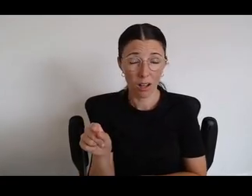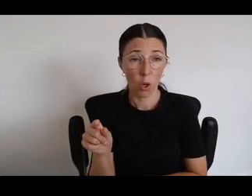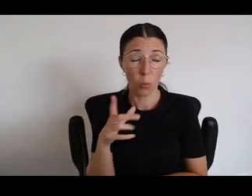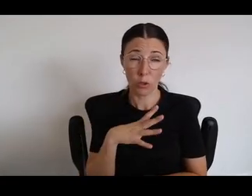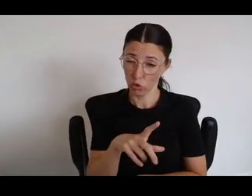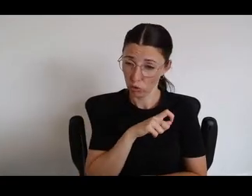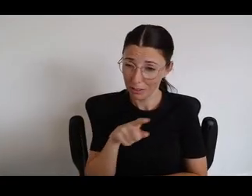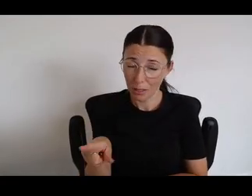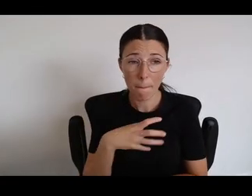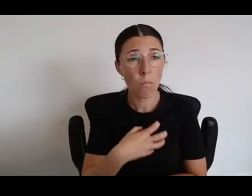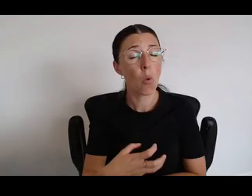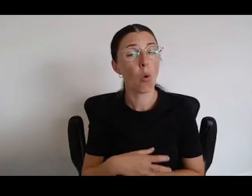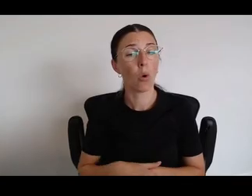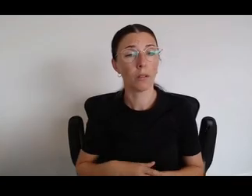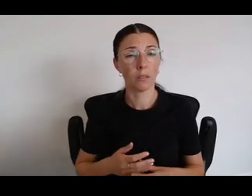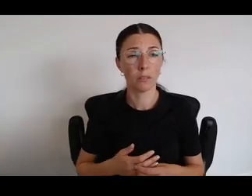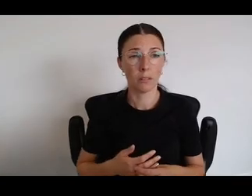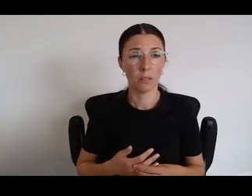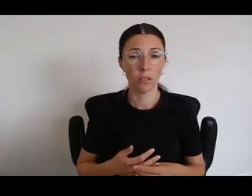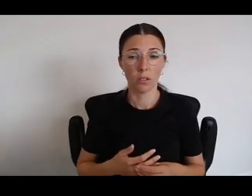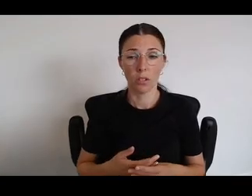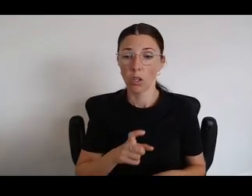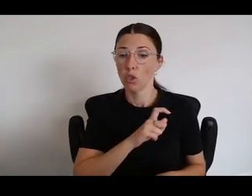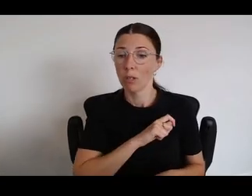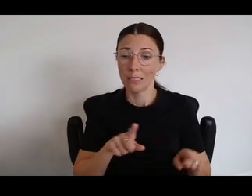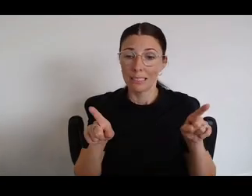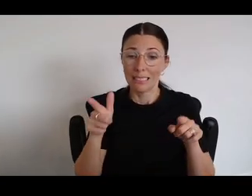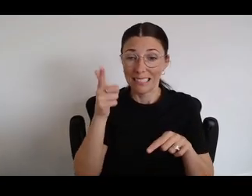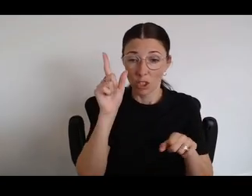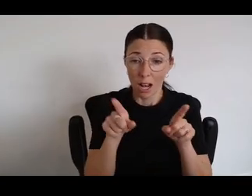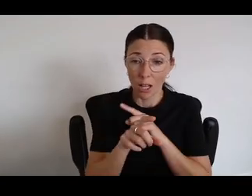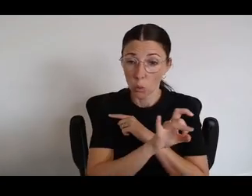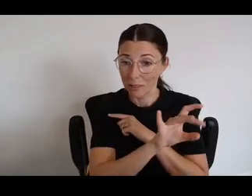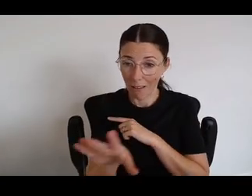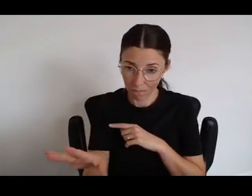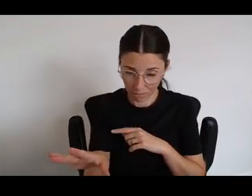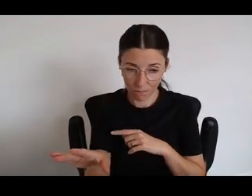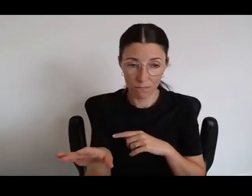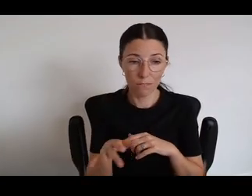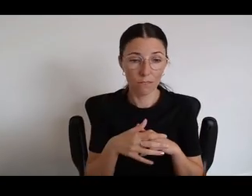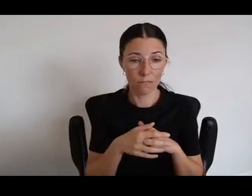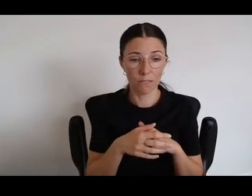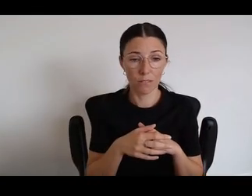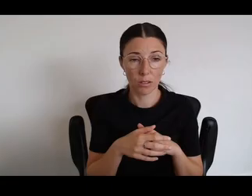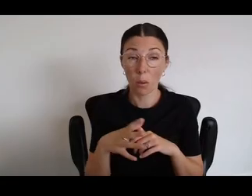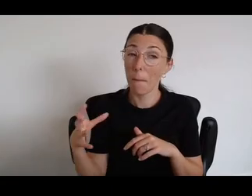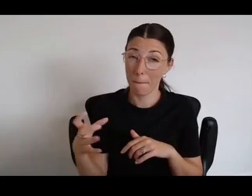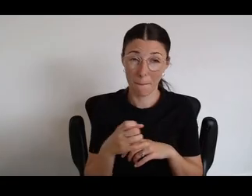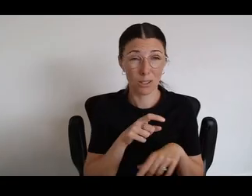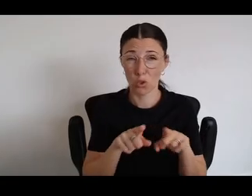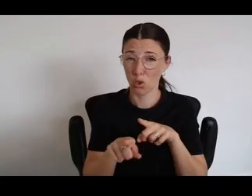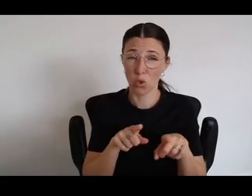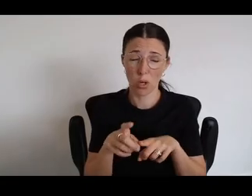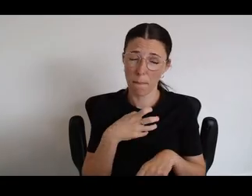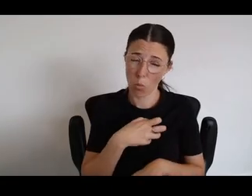But trusting teachers like yourselves in the school system, we need to learn to do that in this country. And I come from